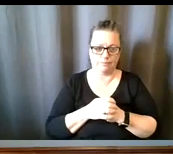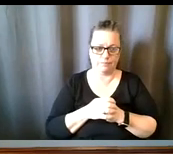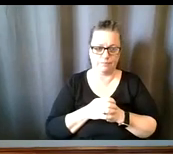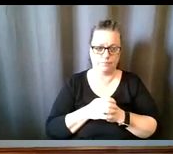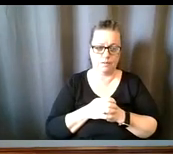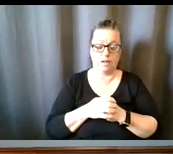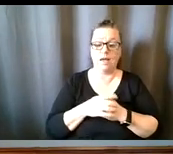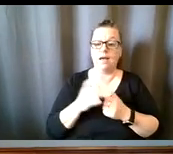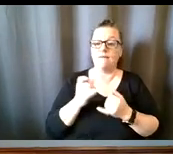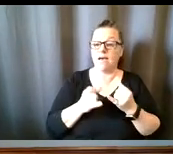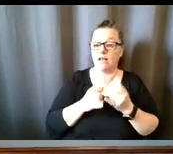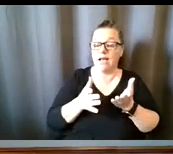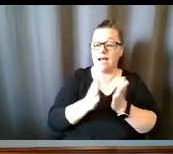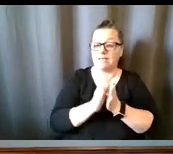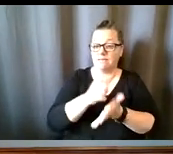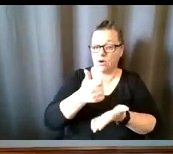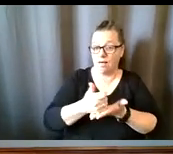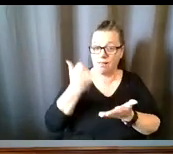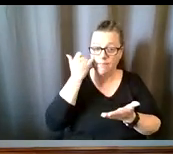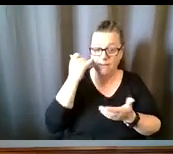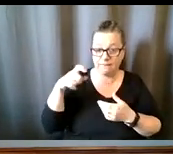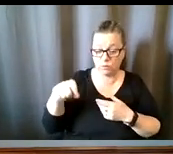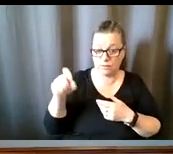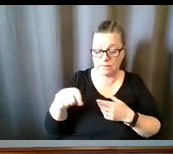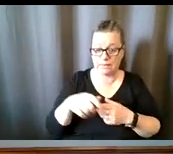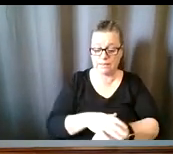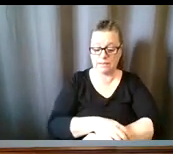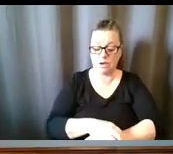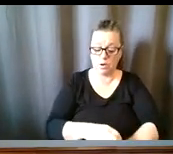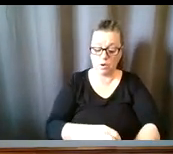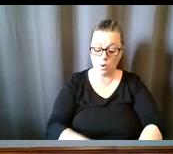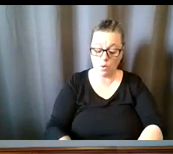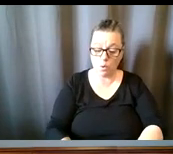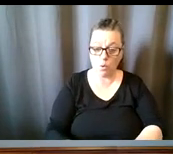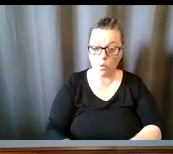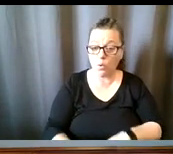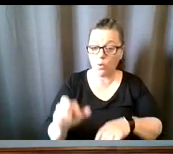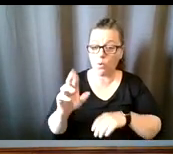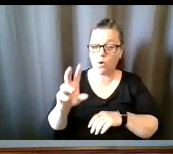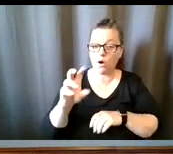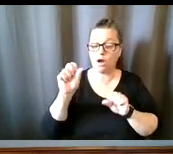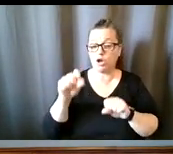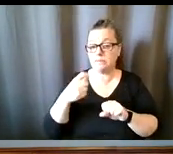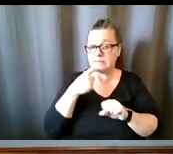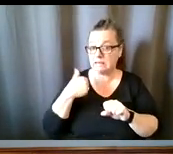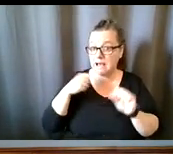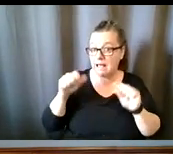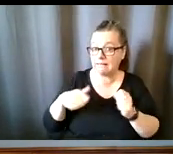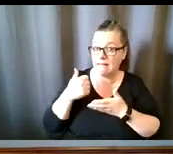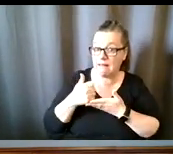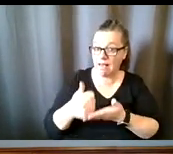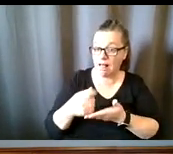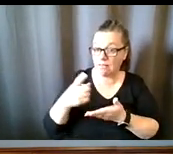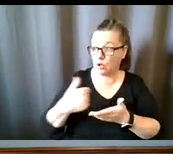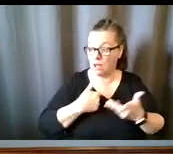And then finally, it's asking for help if you need it. Or it could even be saying, you know what, I'm going to have some bandwidth because I'm going to be finished with this one thing around